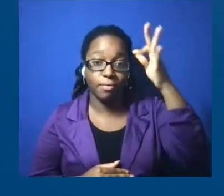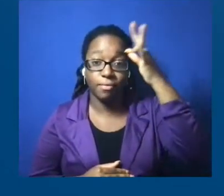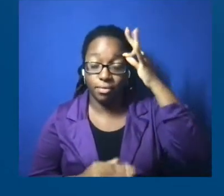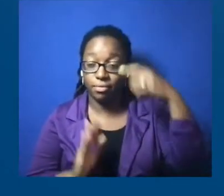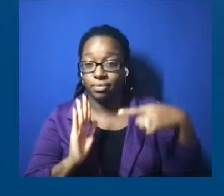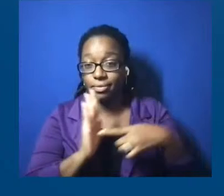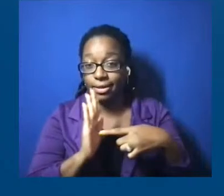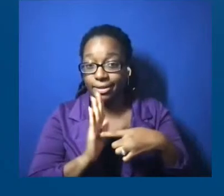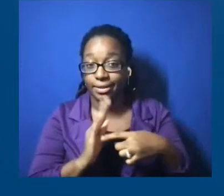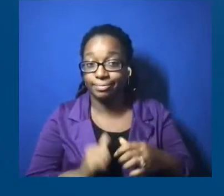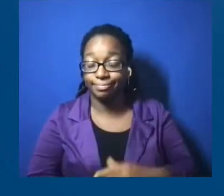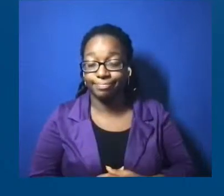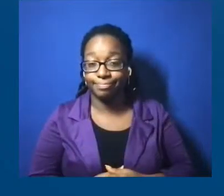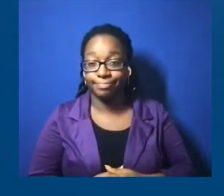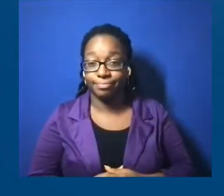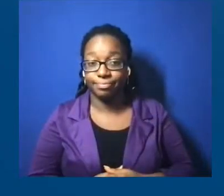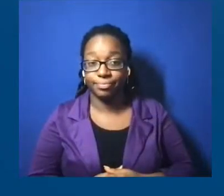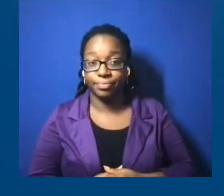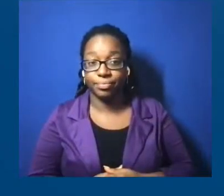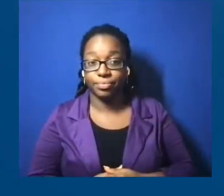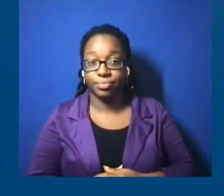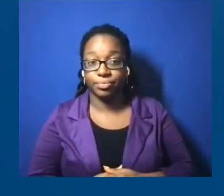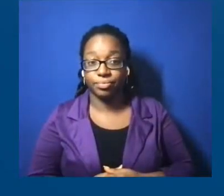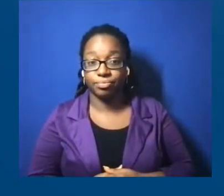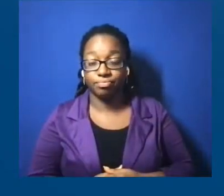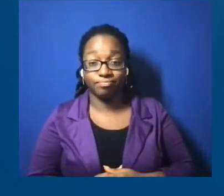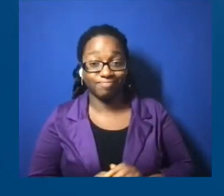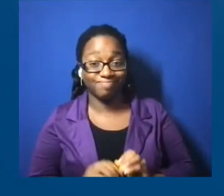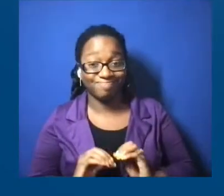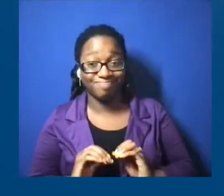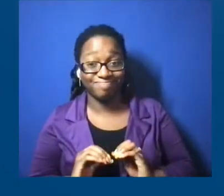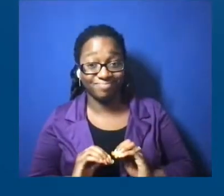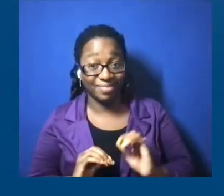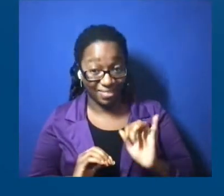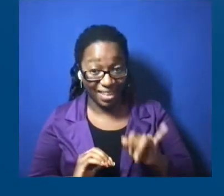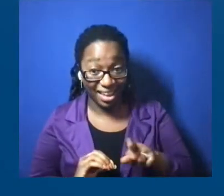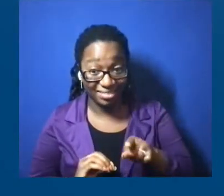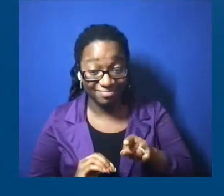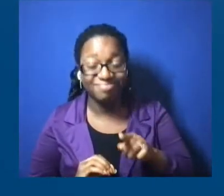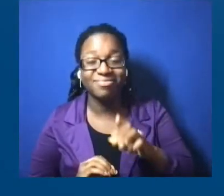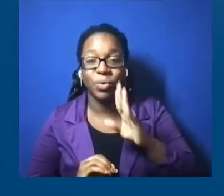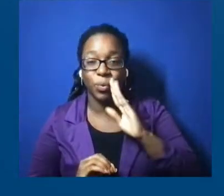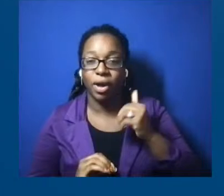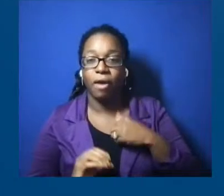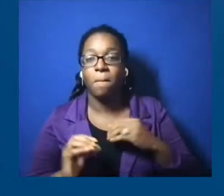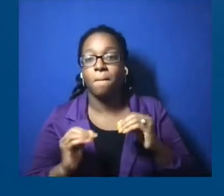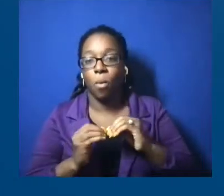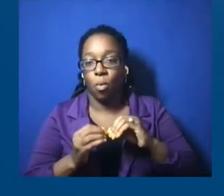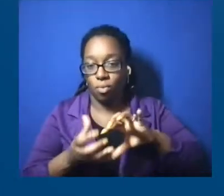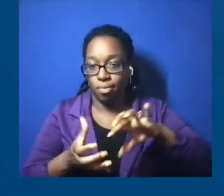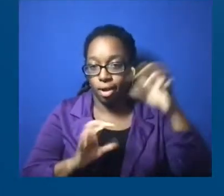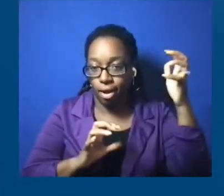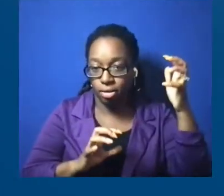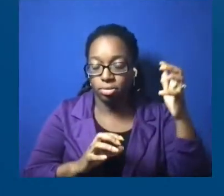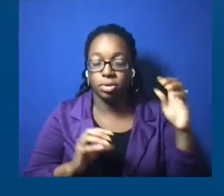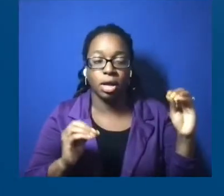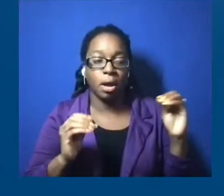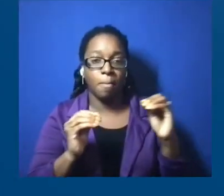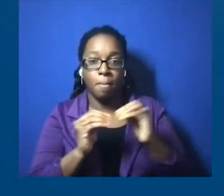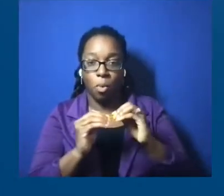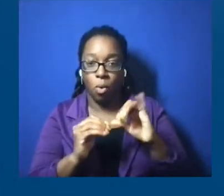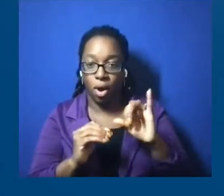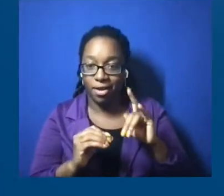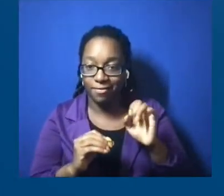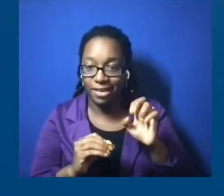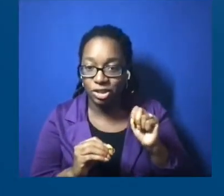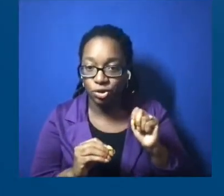There's nothing that will create more chaos, more inflation, and more damage to the American economy than this.